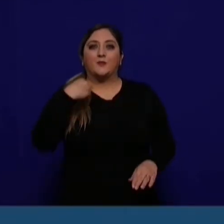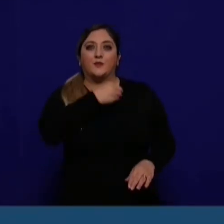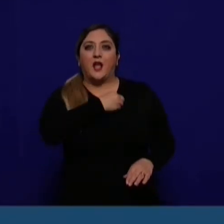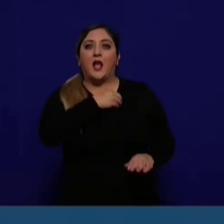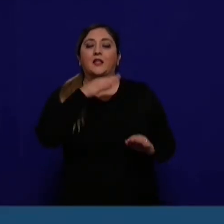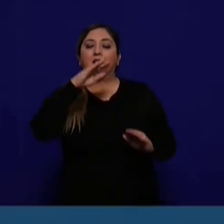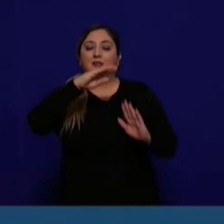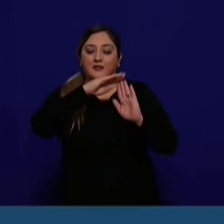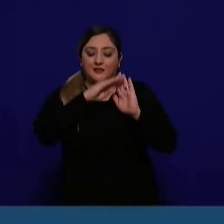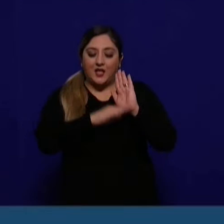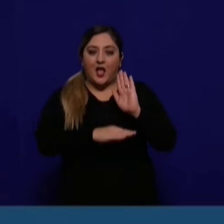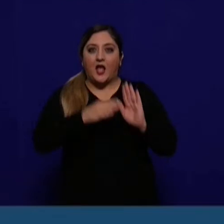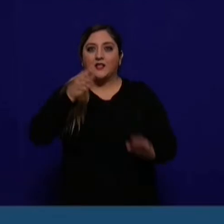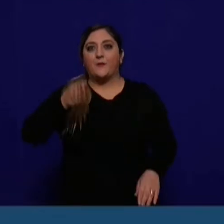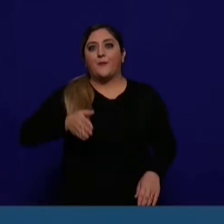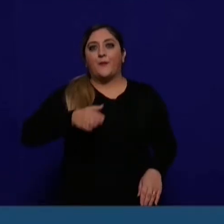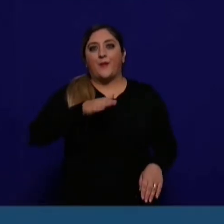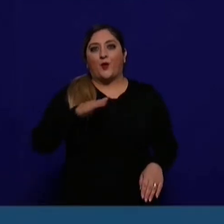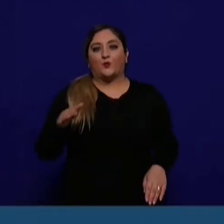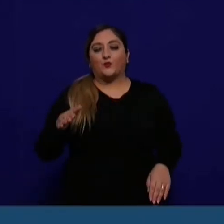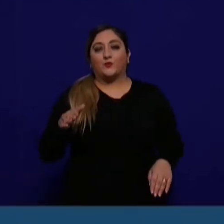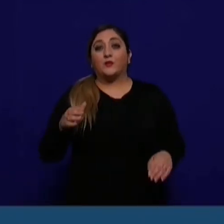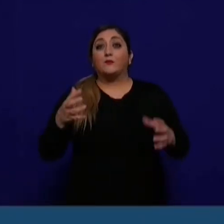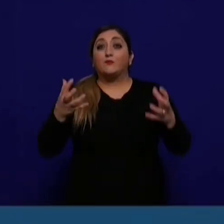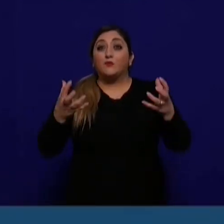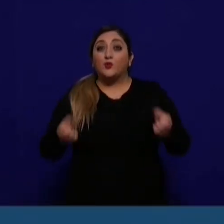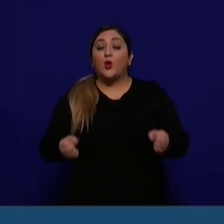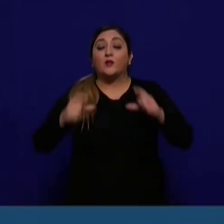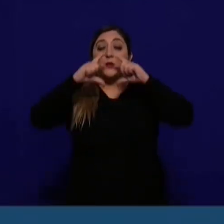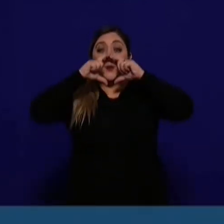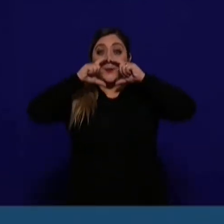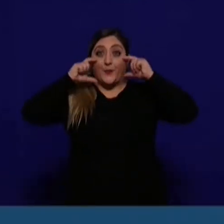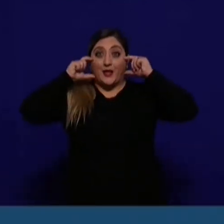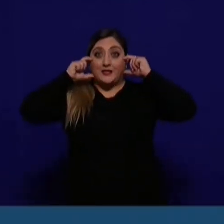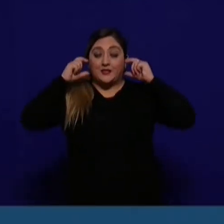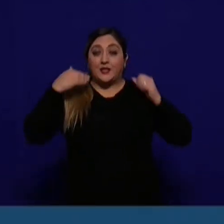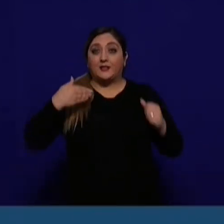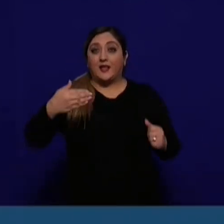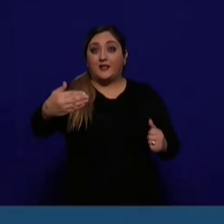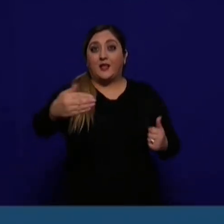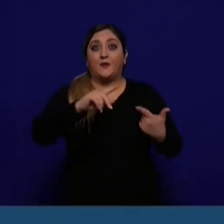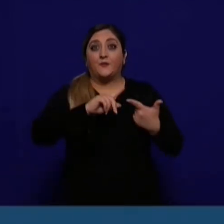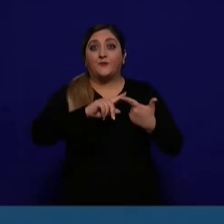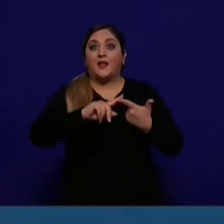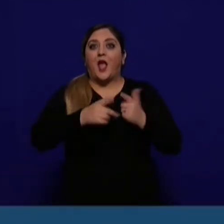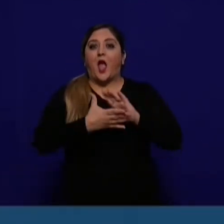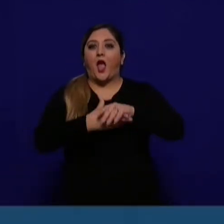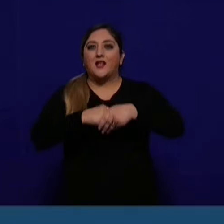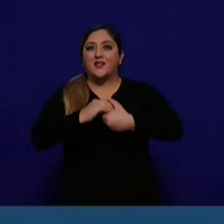kemm huwa importanti li nibqgħu nużaw kemm il-maskri, il-ħasil tal-idejn u wkoll id-distanza.